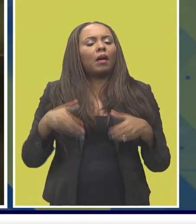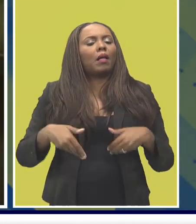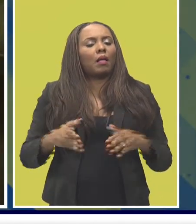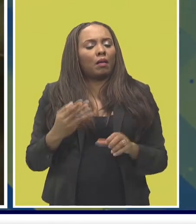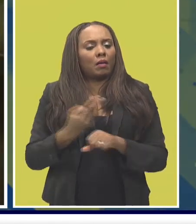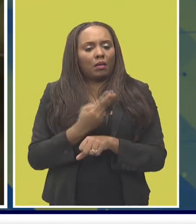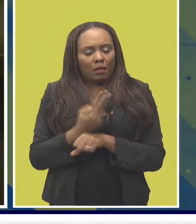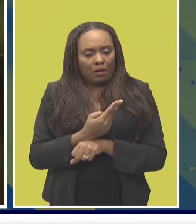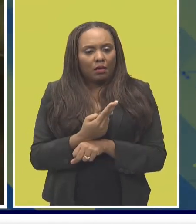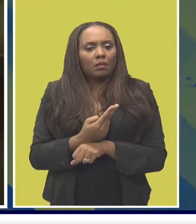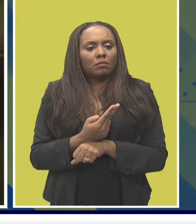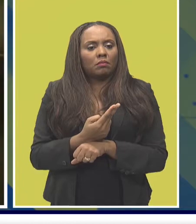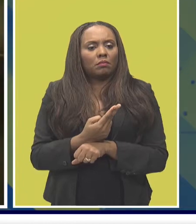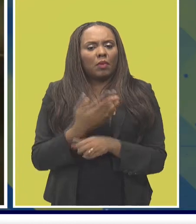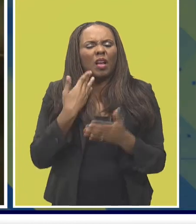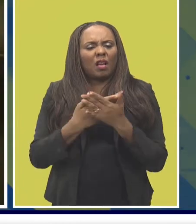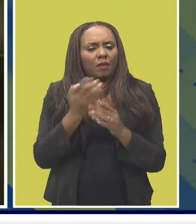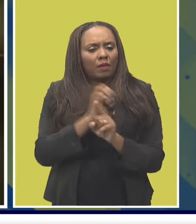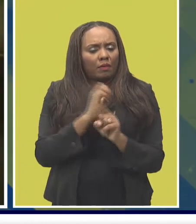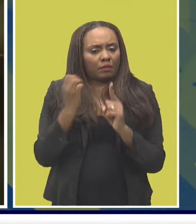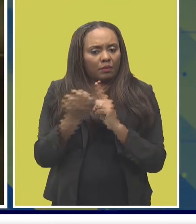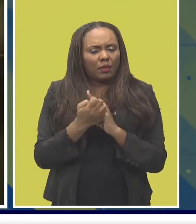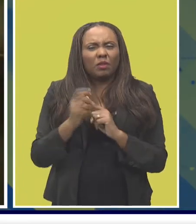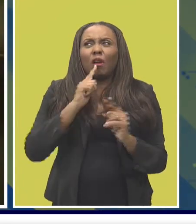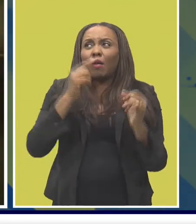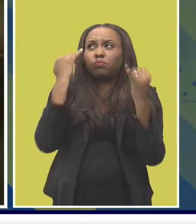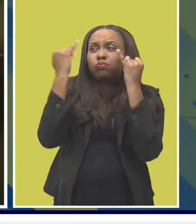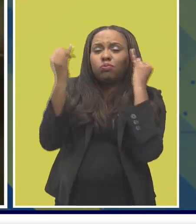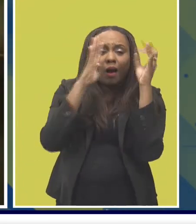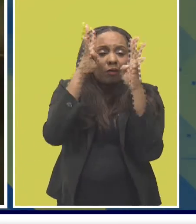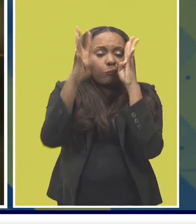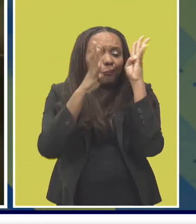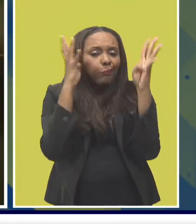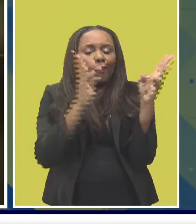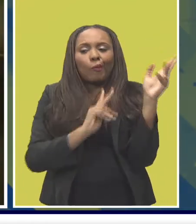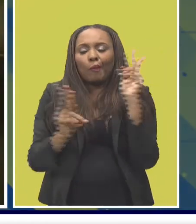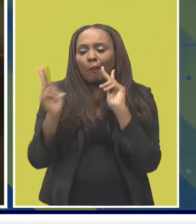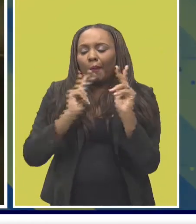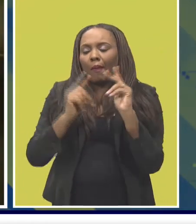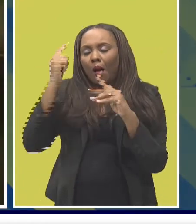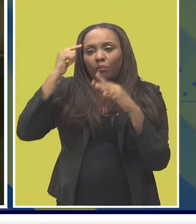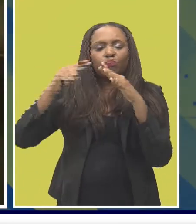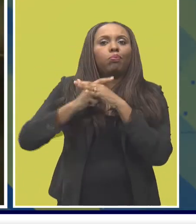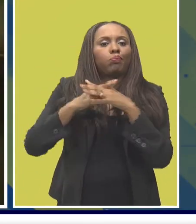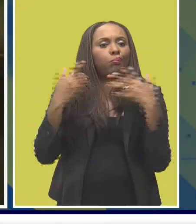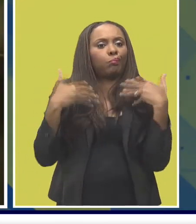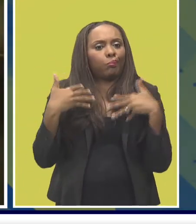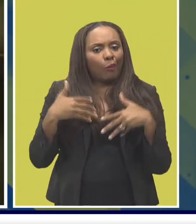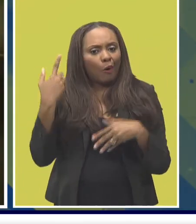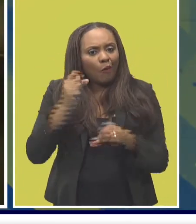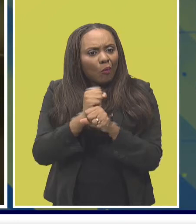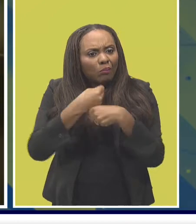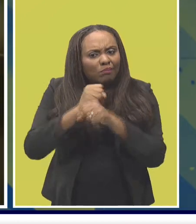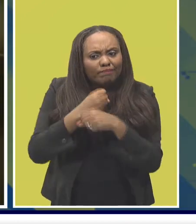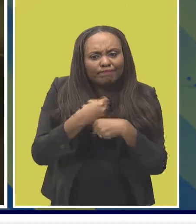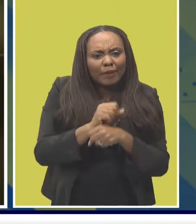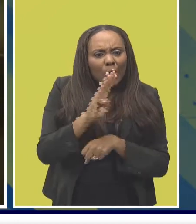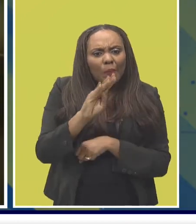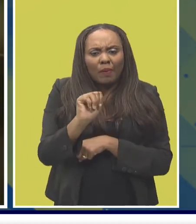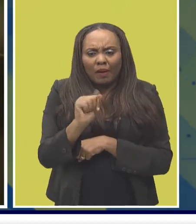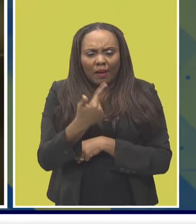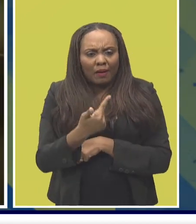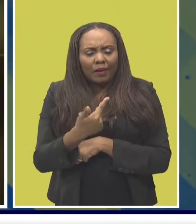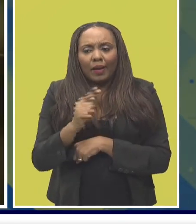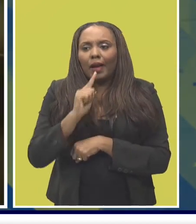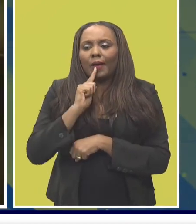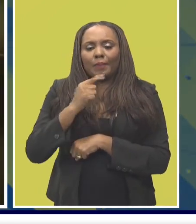not petroleum based. And the innovation and just the capacity to respond that we've seen in that sector fills me with joy, and it fills me